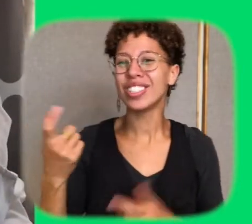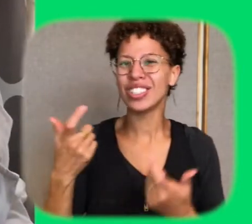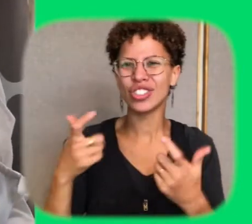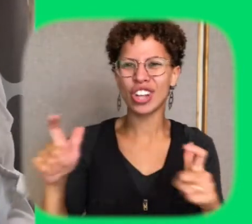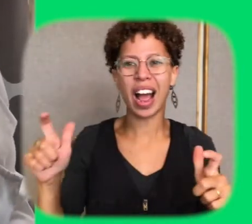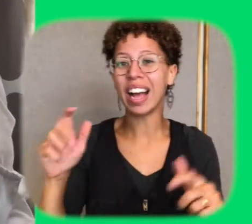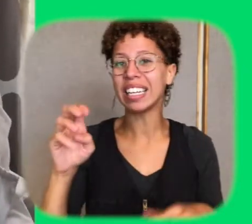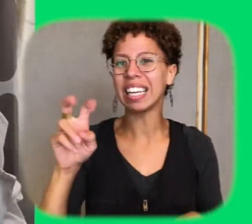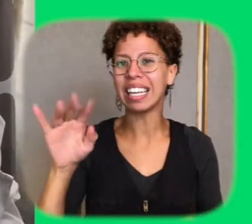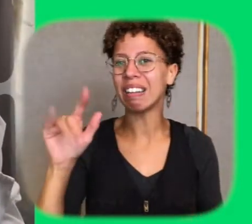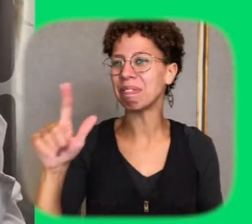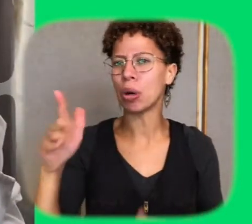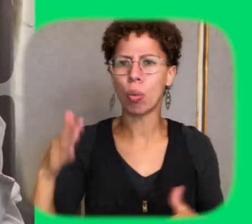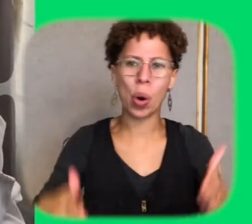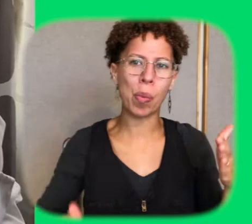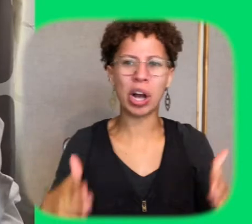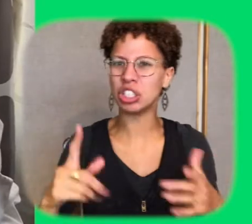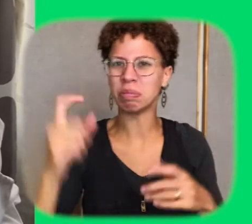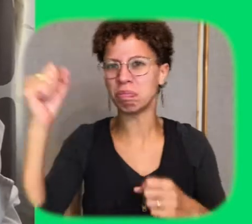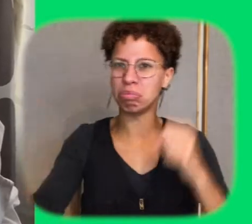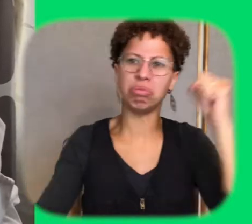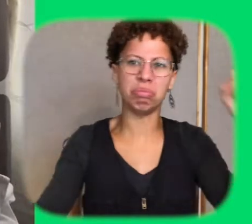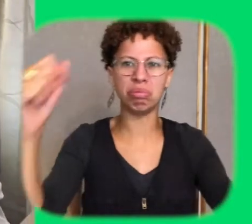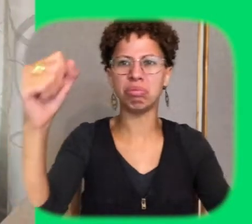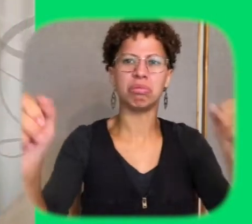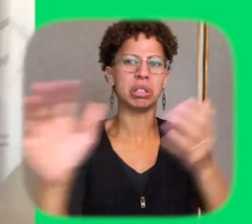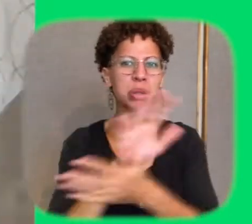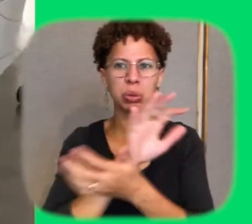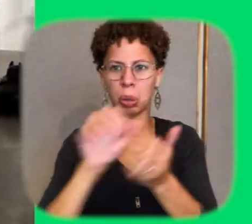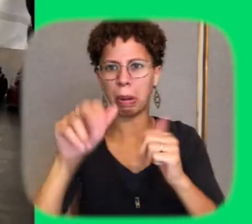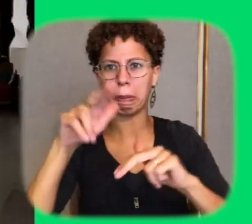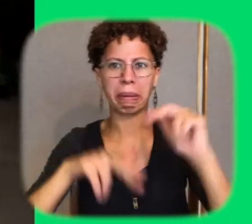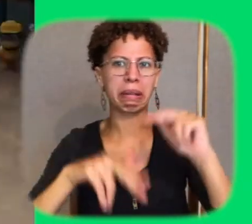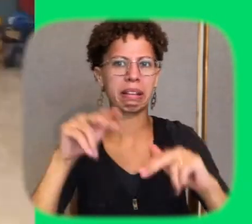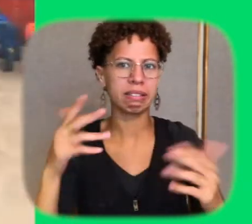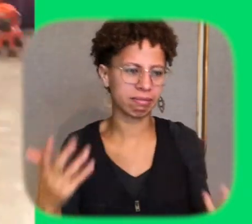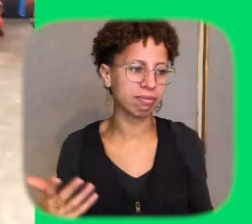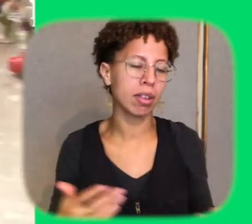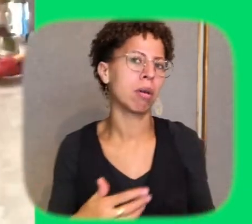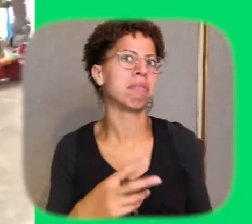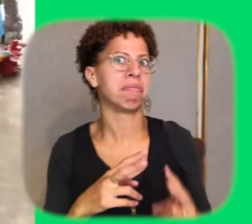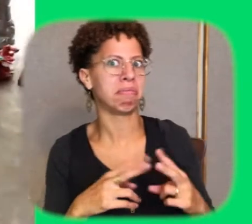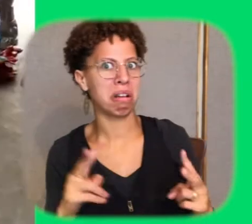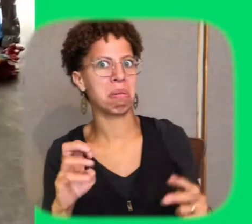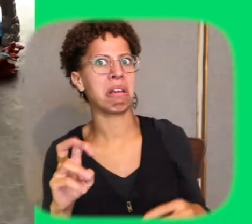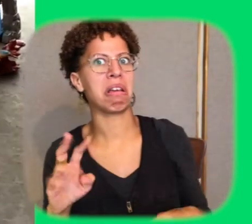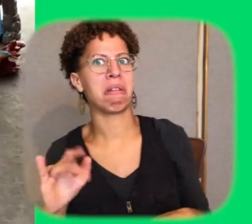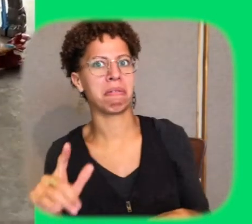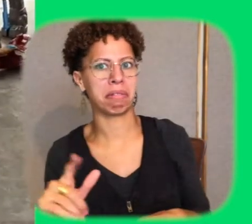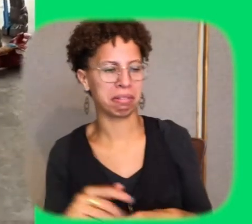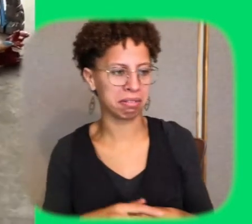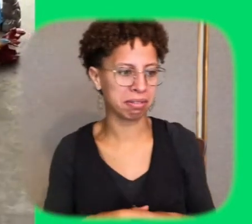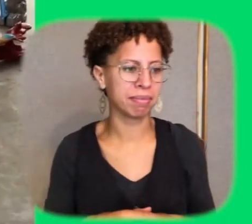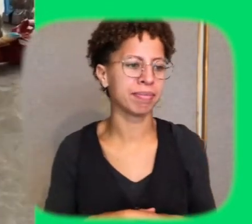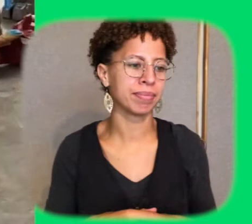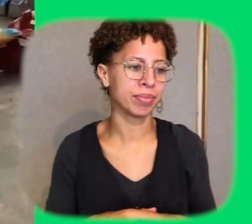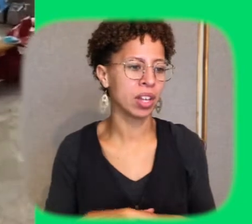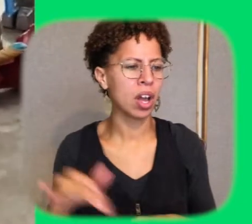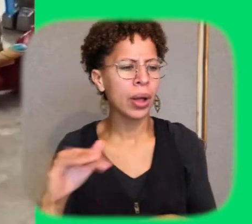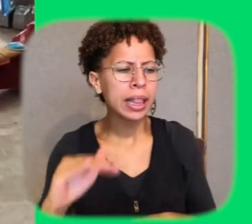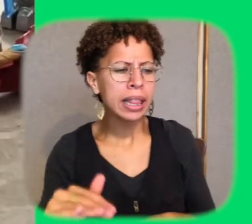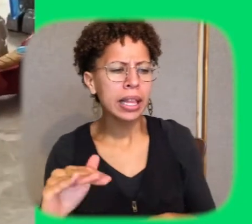smashing buildings. Oh, yeah, that's very evil. All right, and we also have a little green guy.